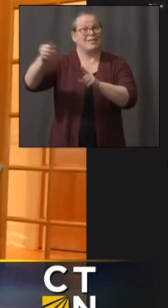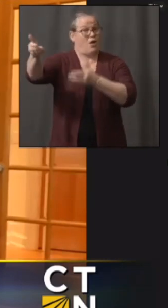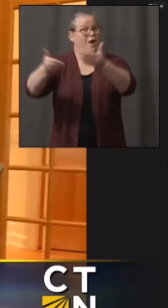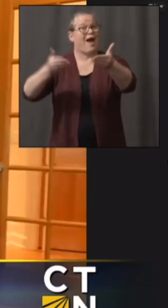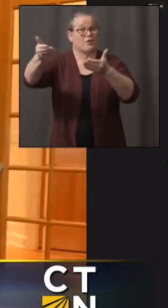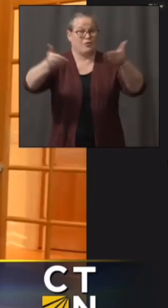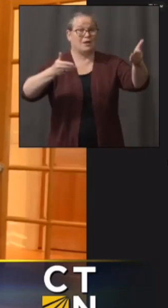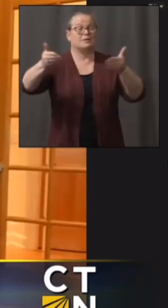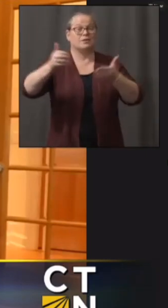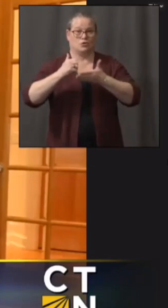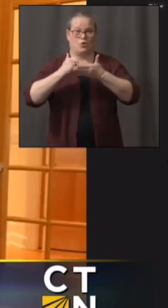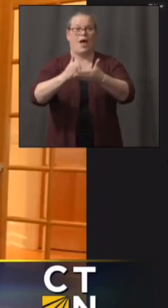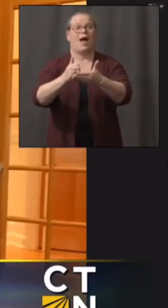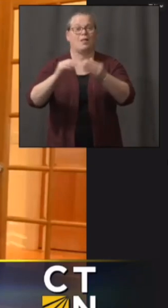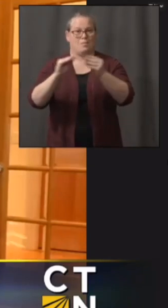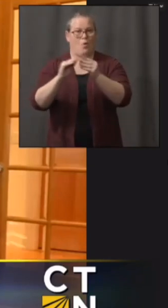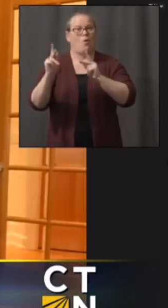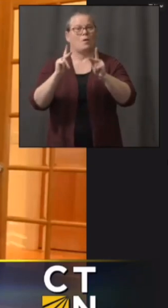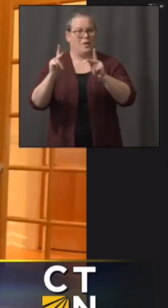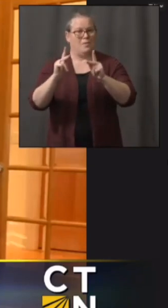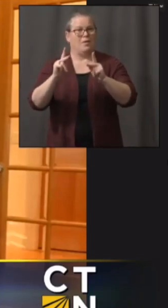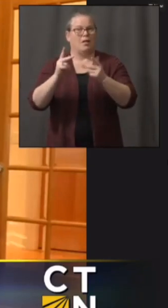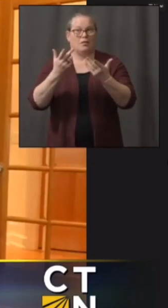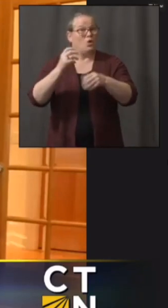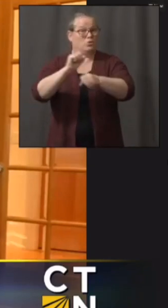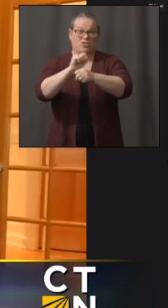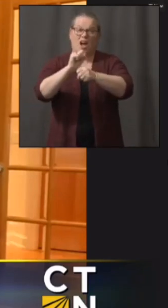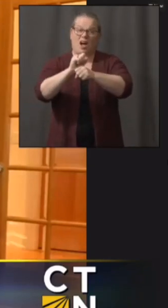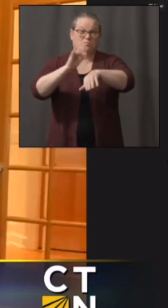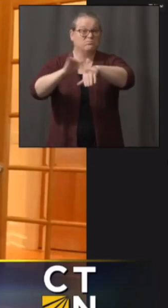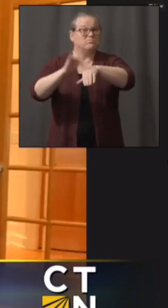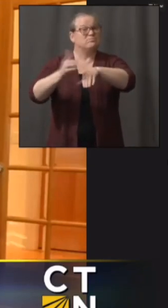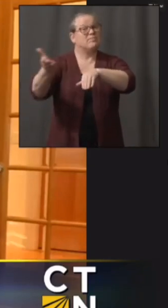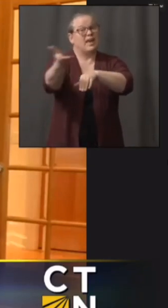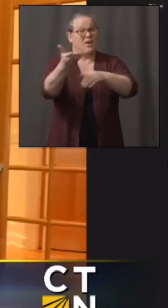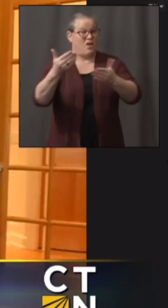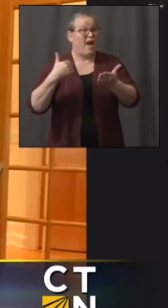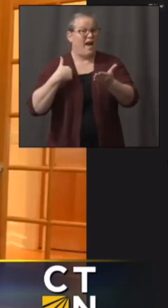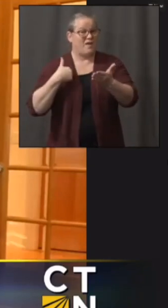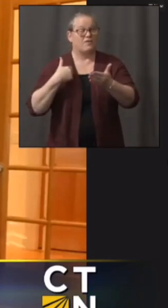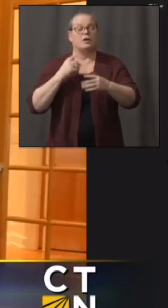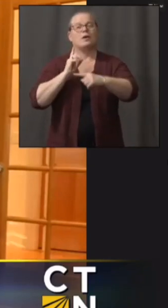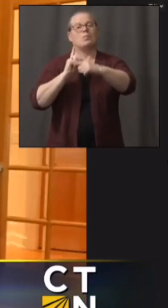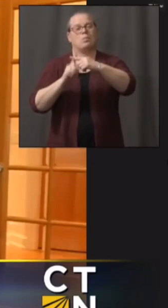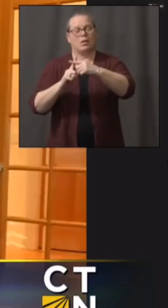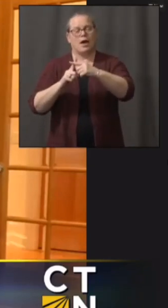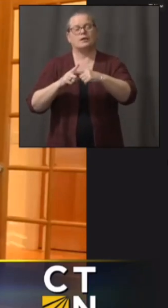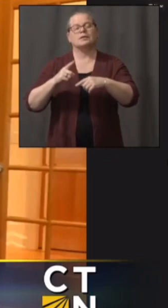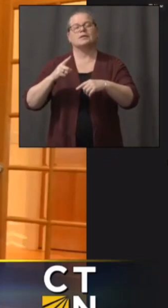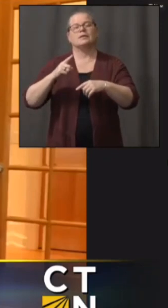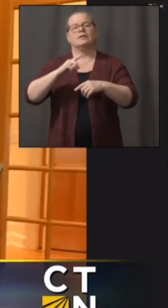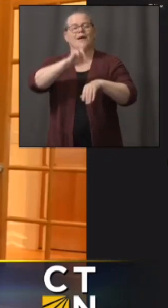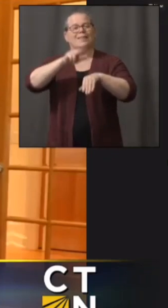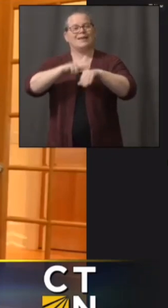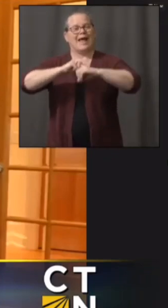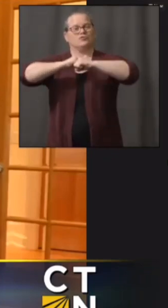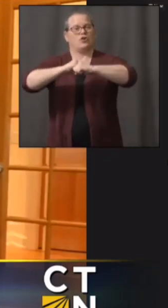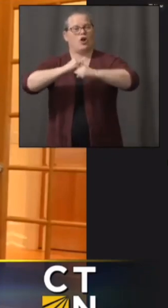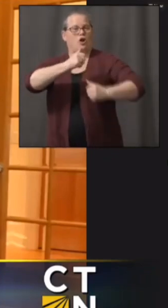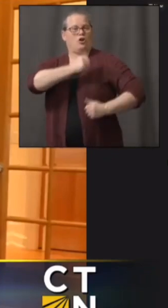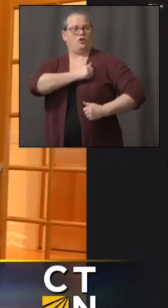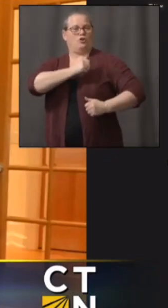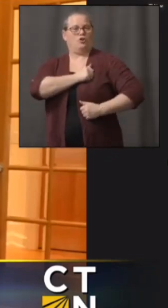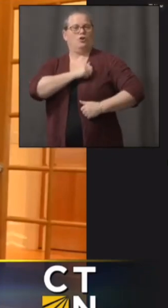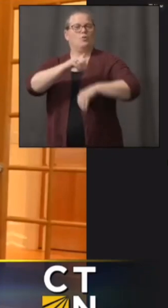so there are job opportunities there. And in the meantime, we've also deployed 50 members of the National Guard to help where we do have some